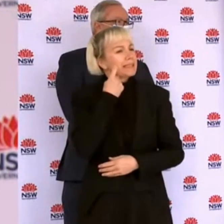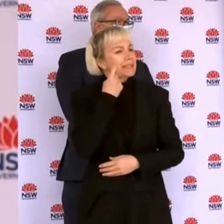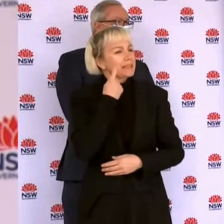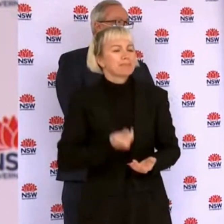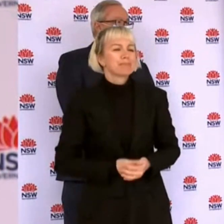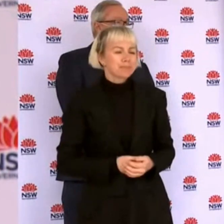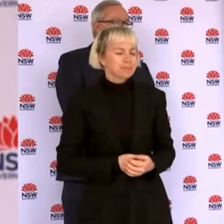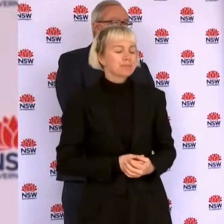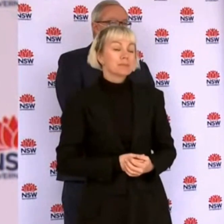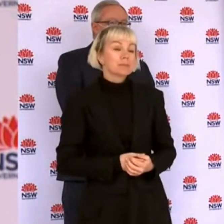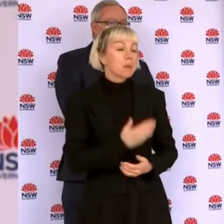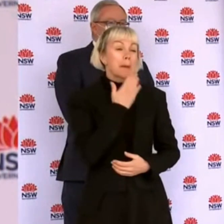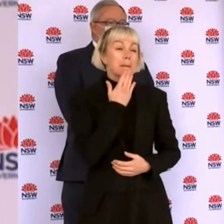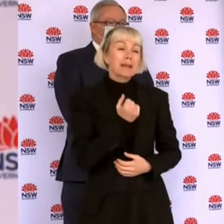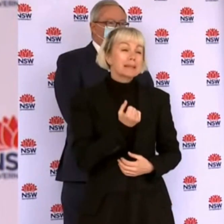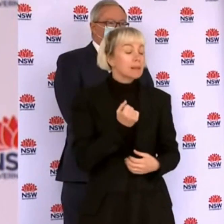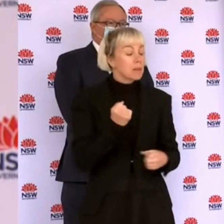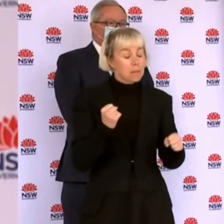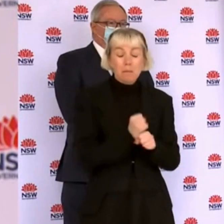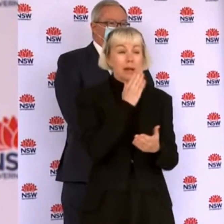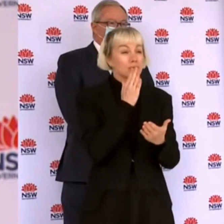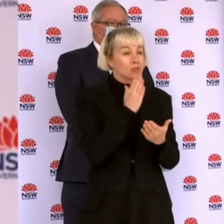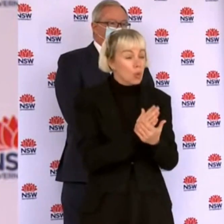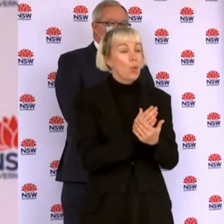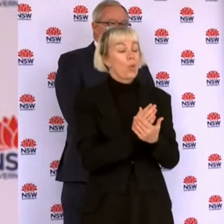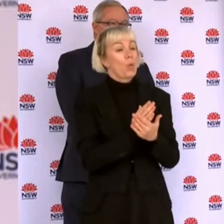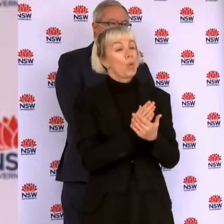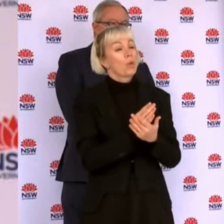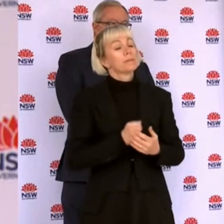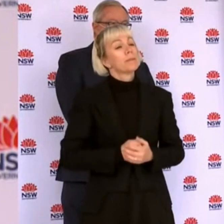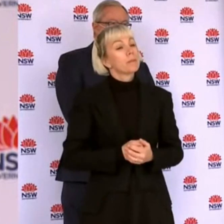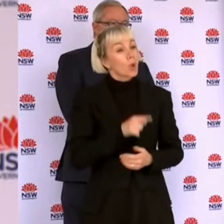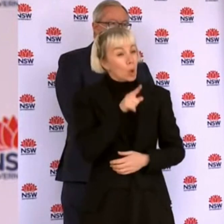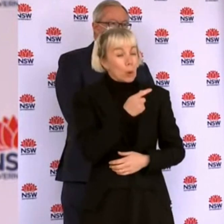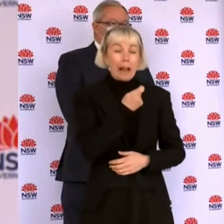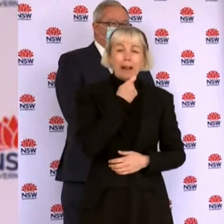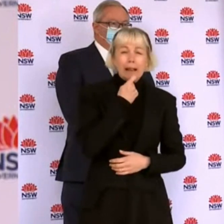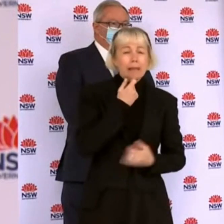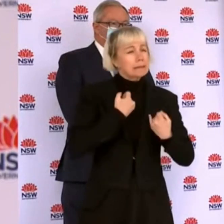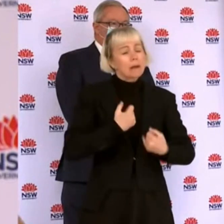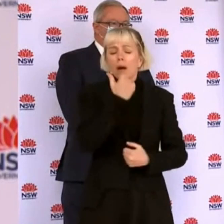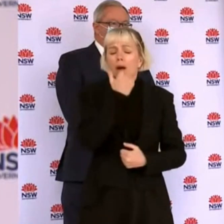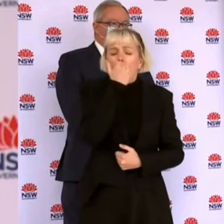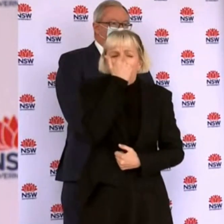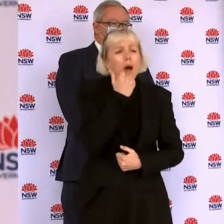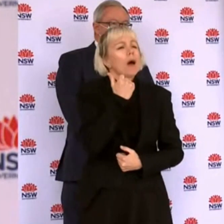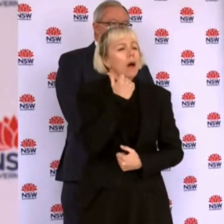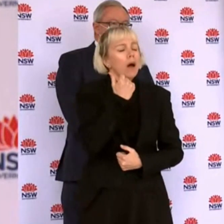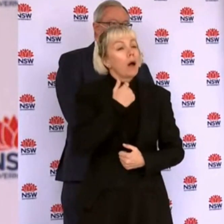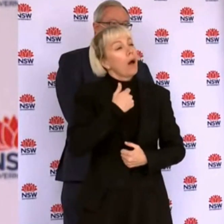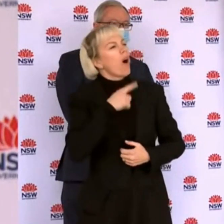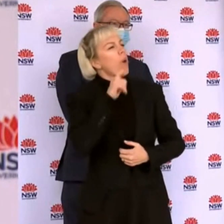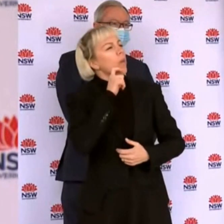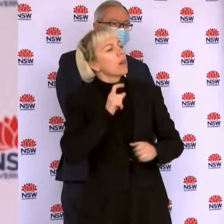So again, make sure that even now we're asking if anyone you have symptoms, even considering get all your